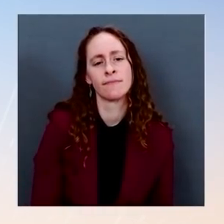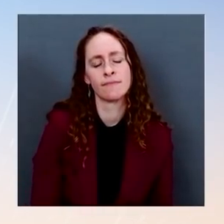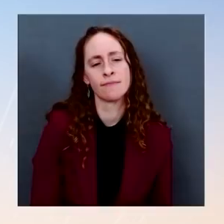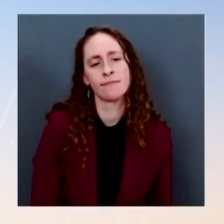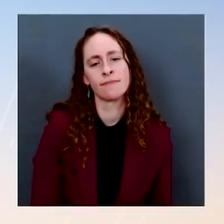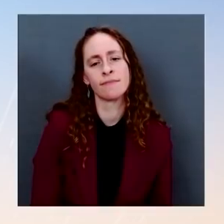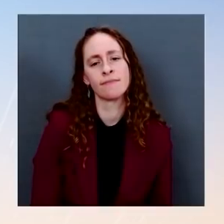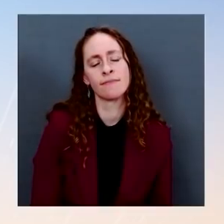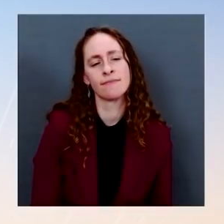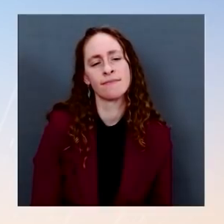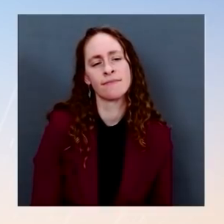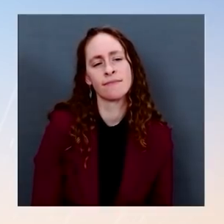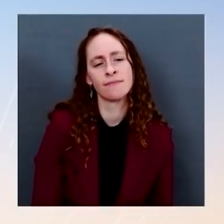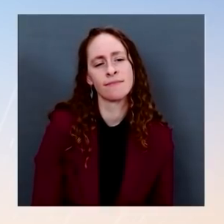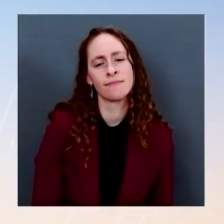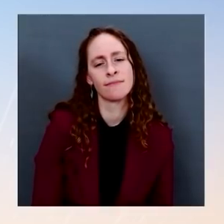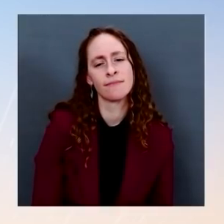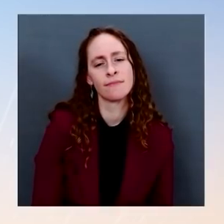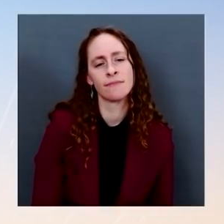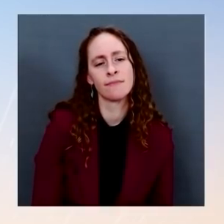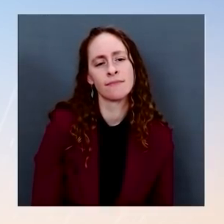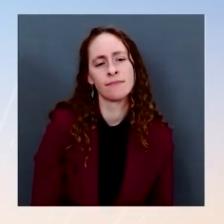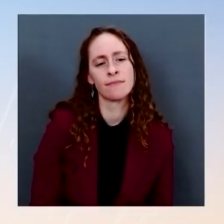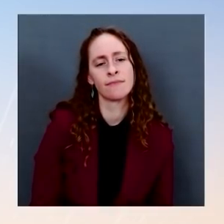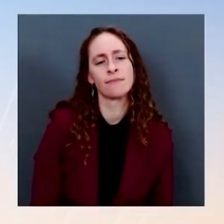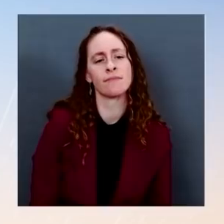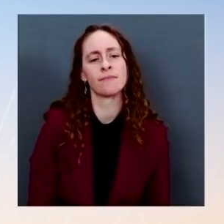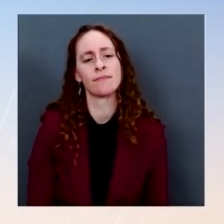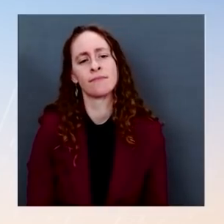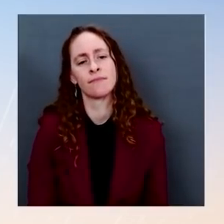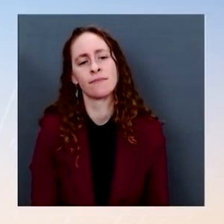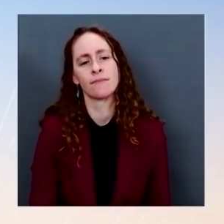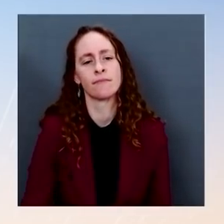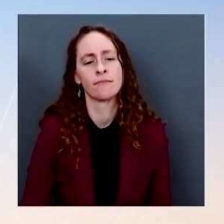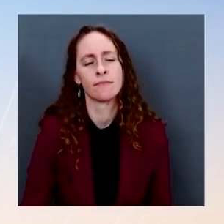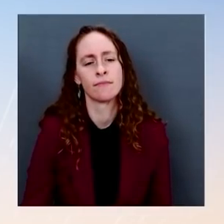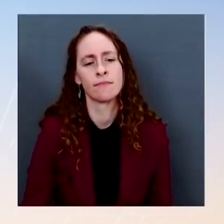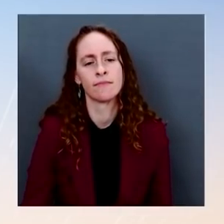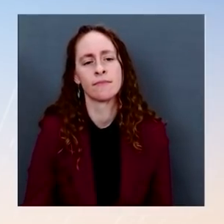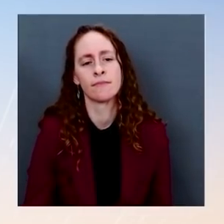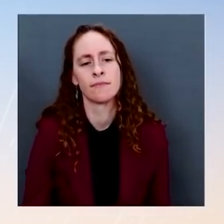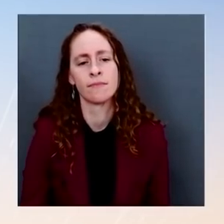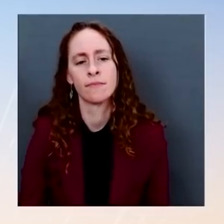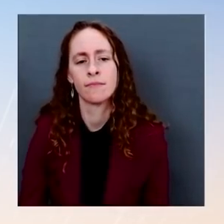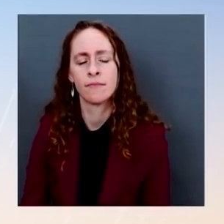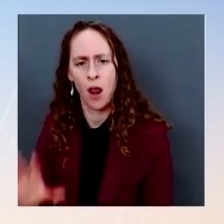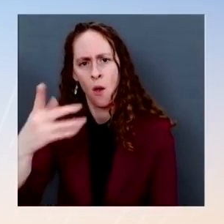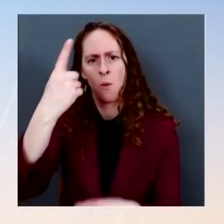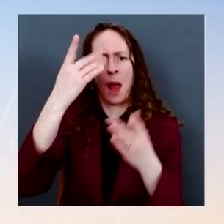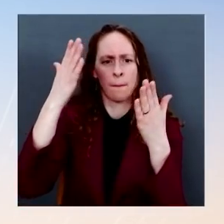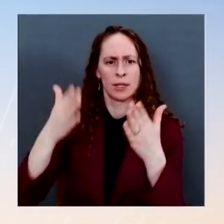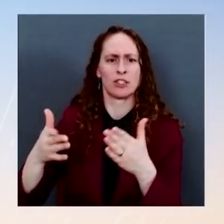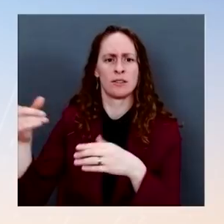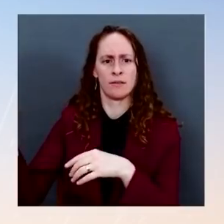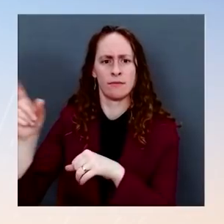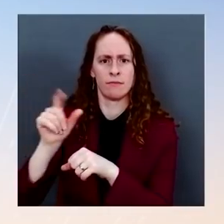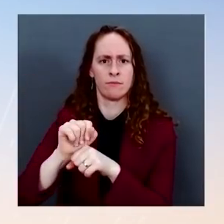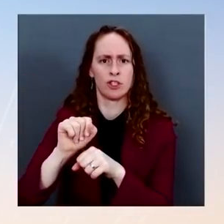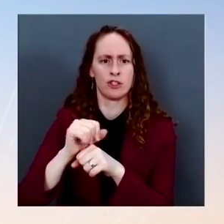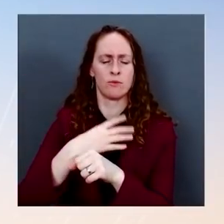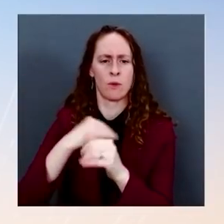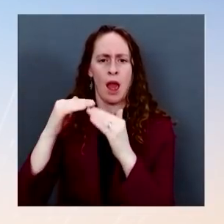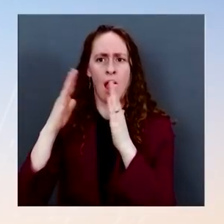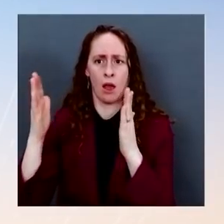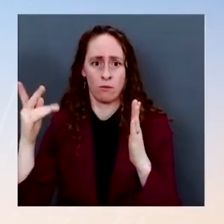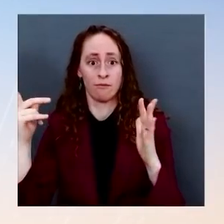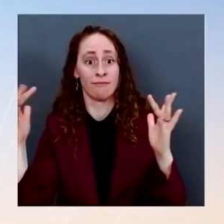being reassigned as a result of Senator Manchin's complaints? No, and Senator Manchin hasn't even outlined more detail. Okay, and on the